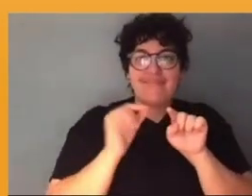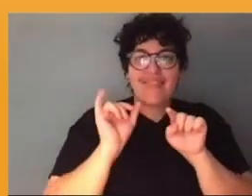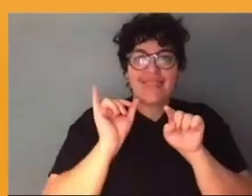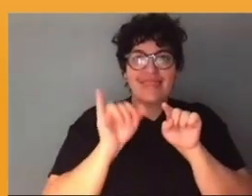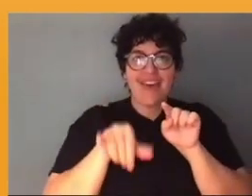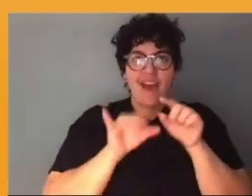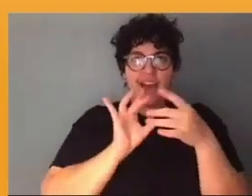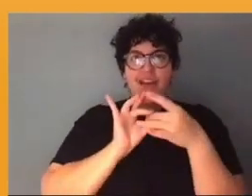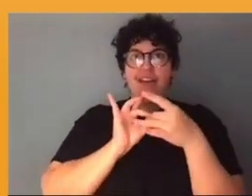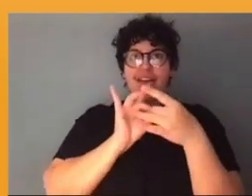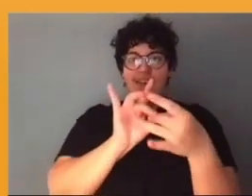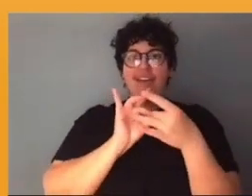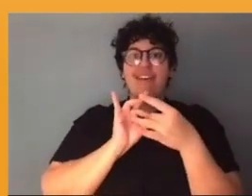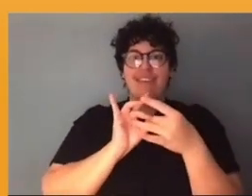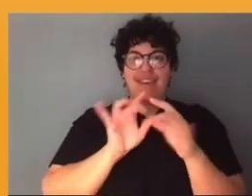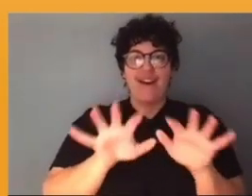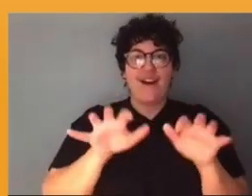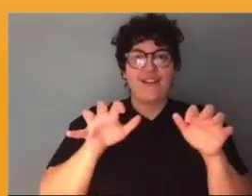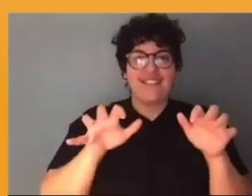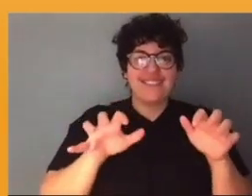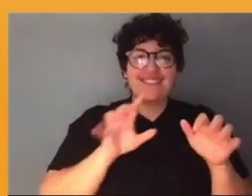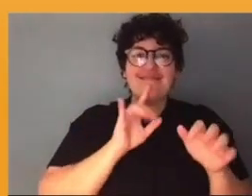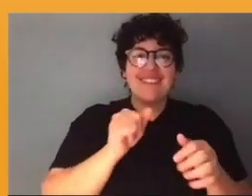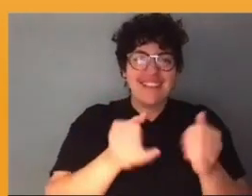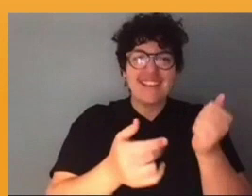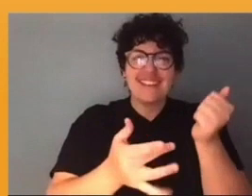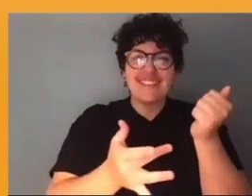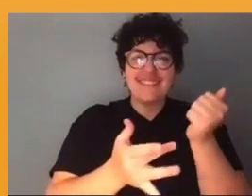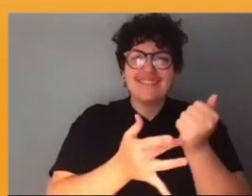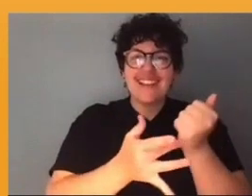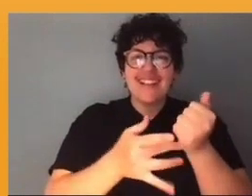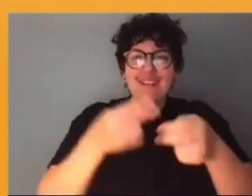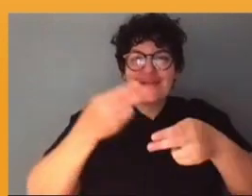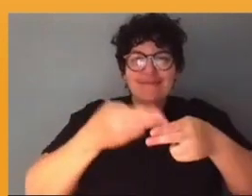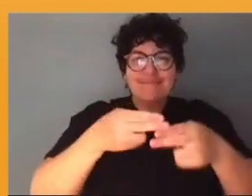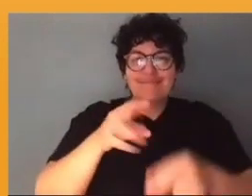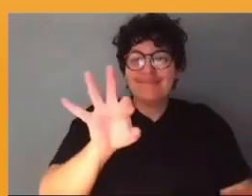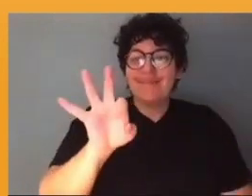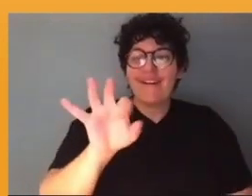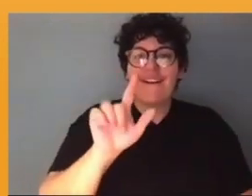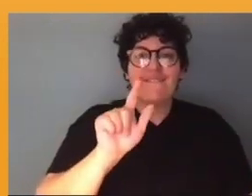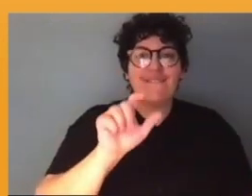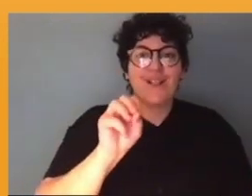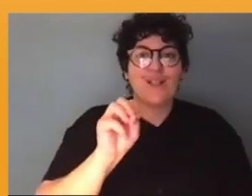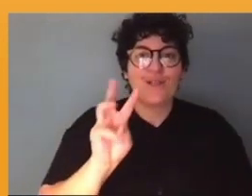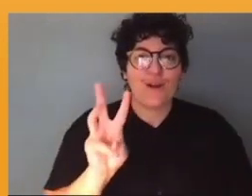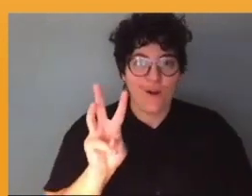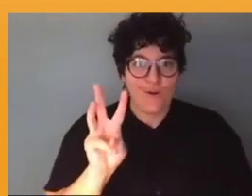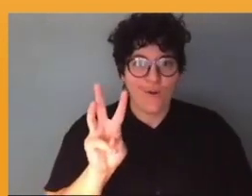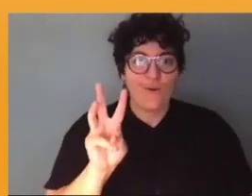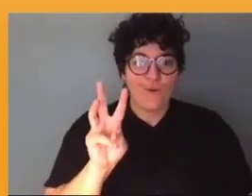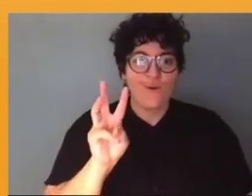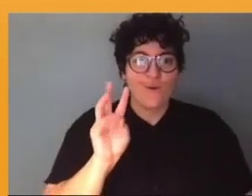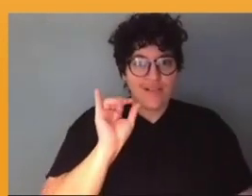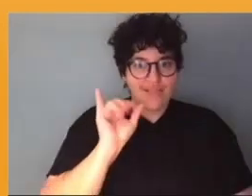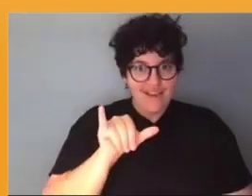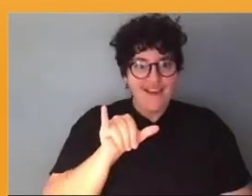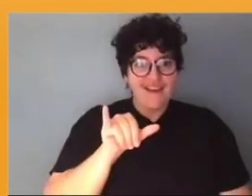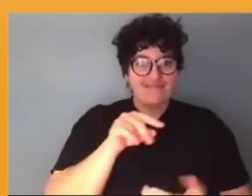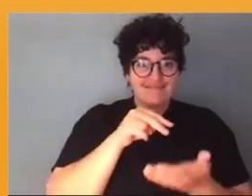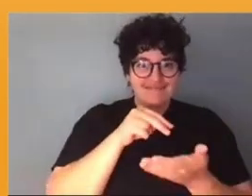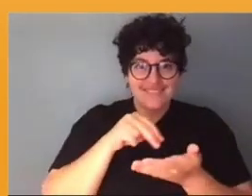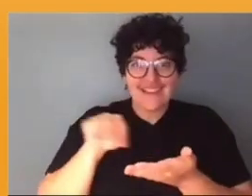It's called flow. We call it flow of the dance movement. And it